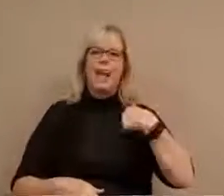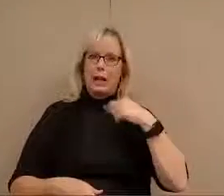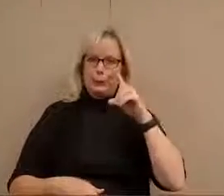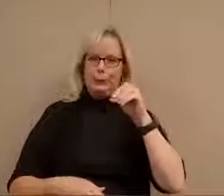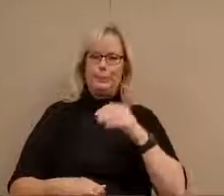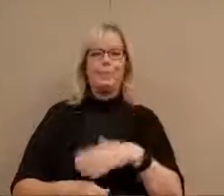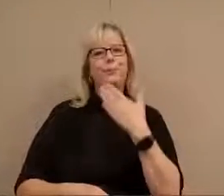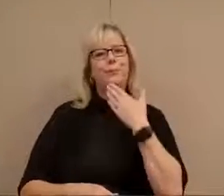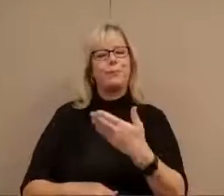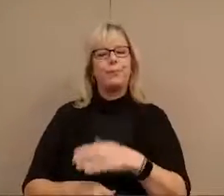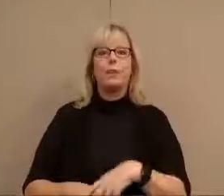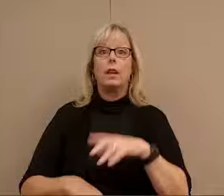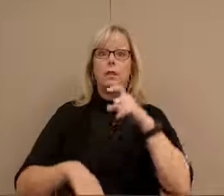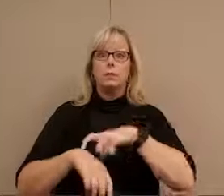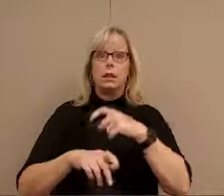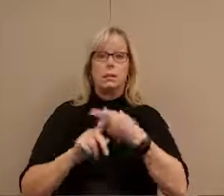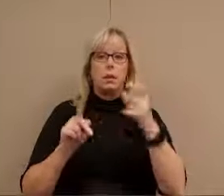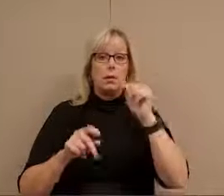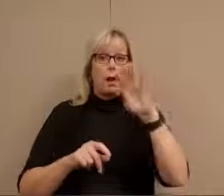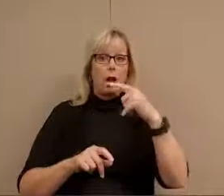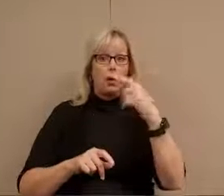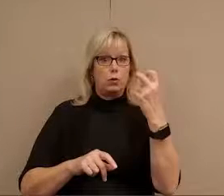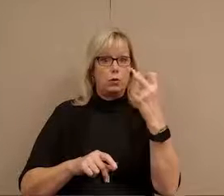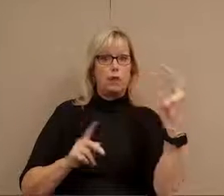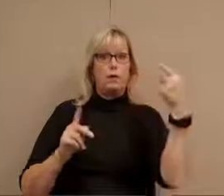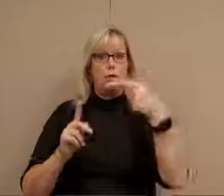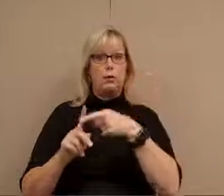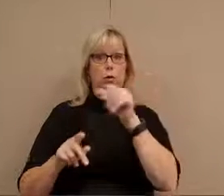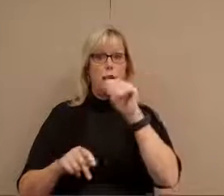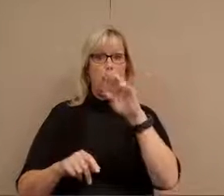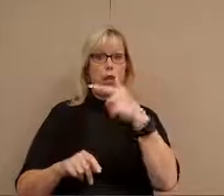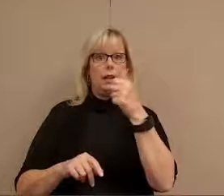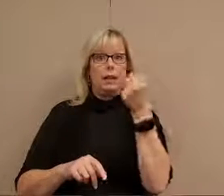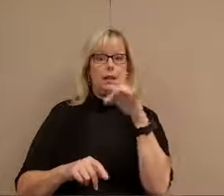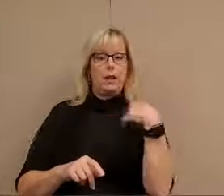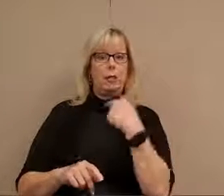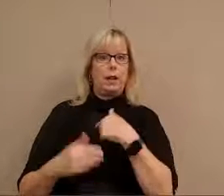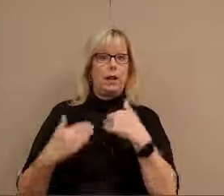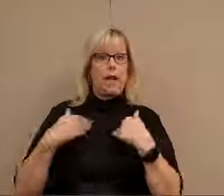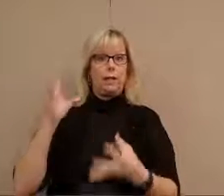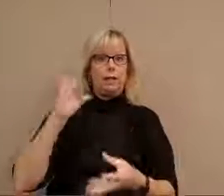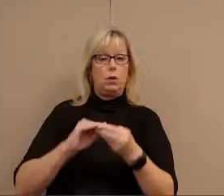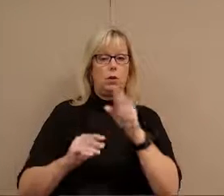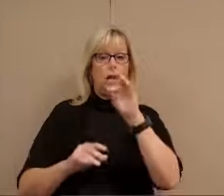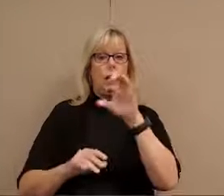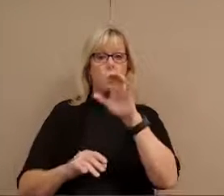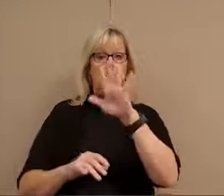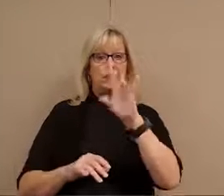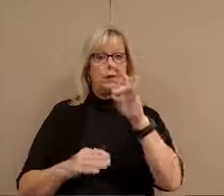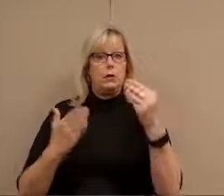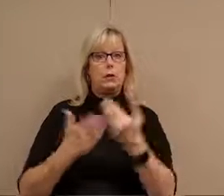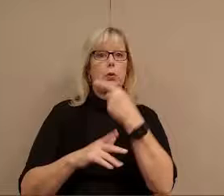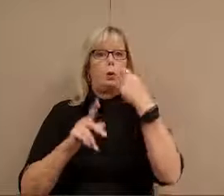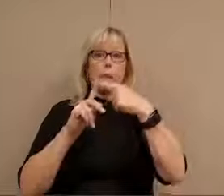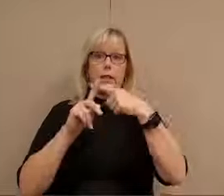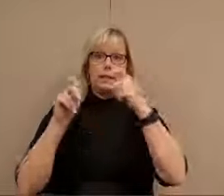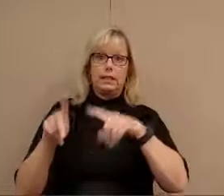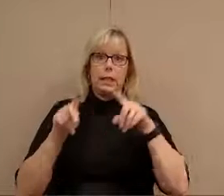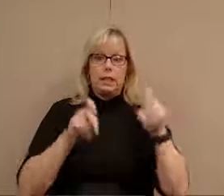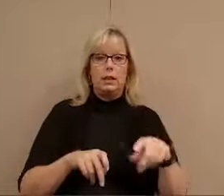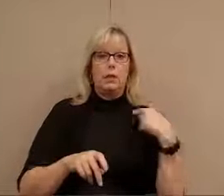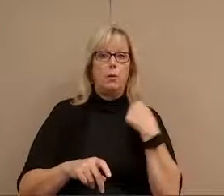you. For the time period of August 12th through August the 18th, we have a total of 857 new positive tests out of a